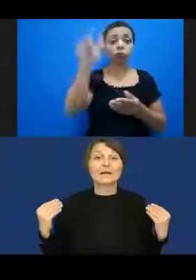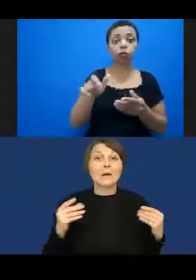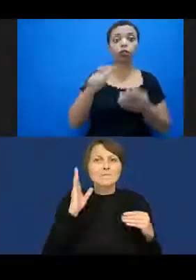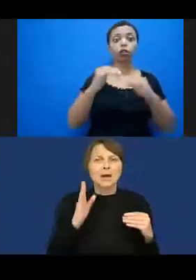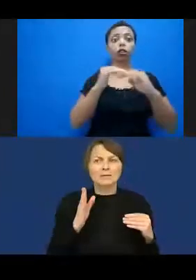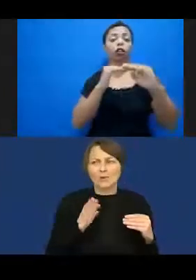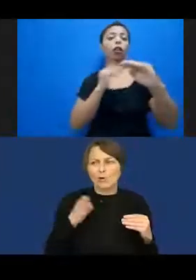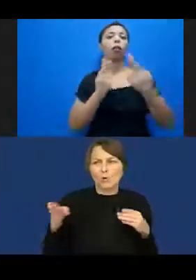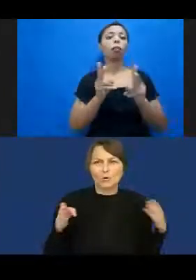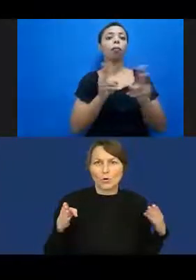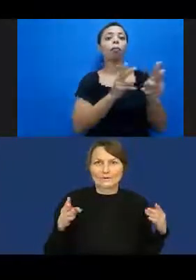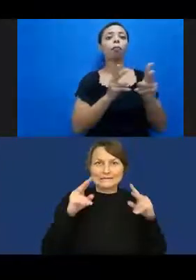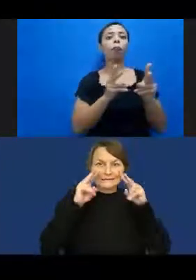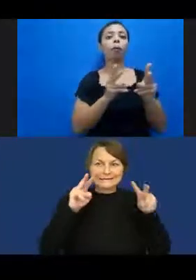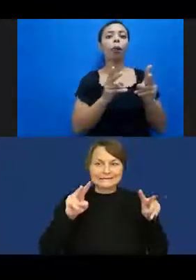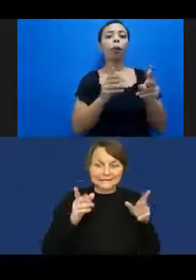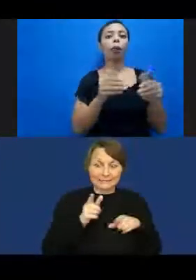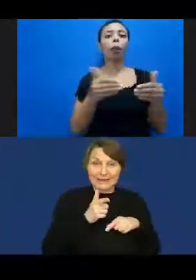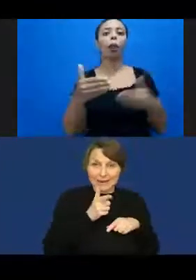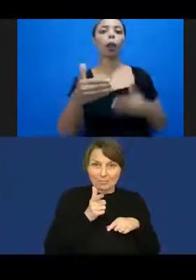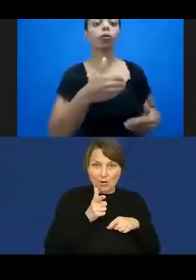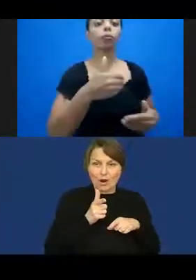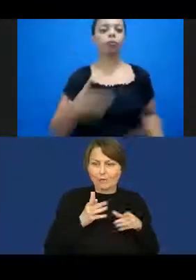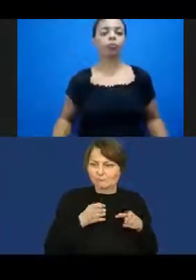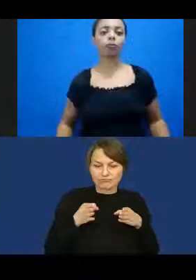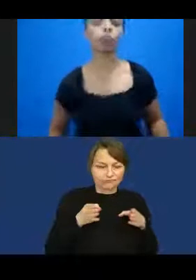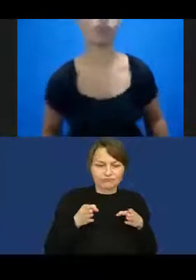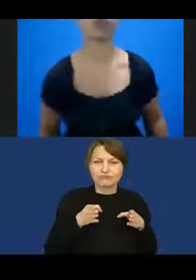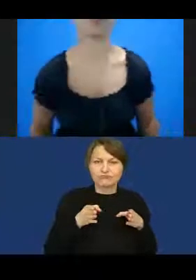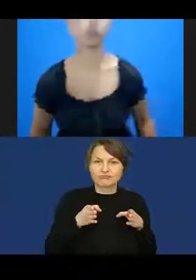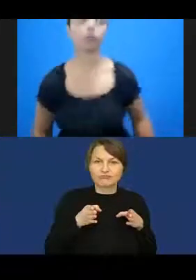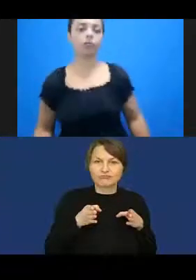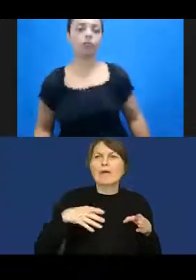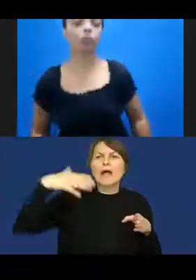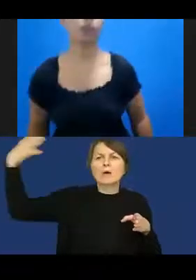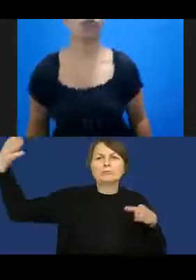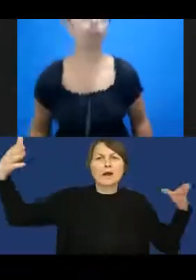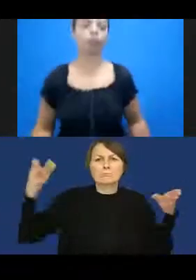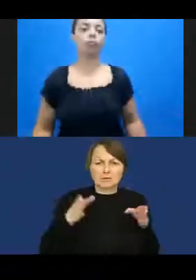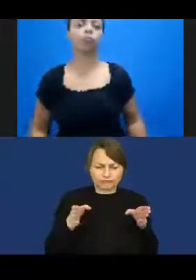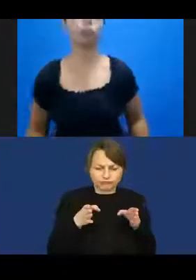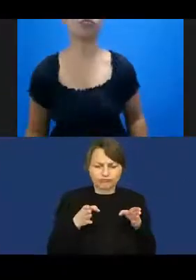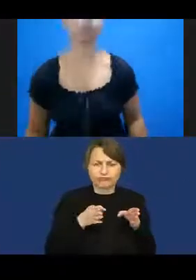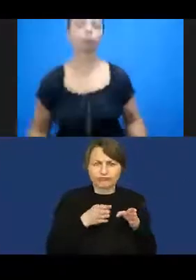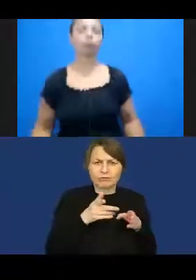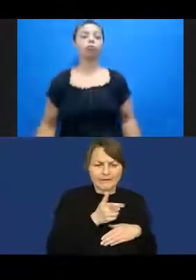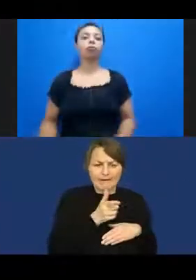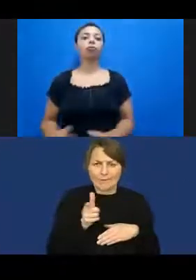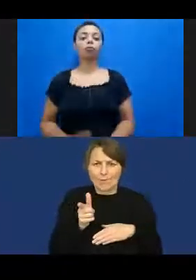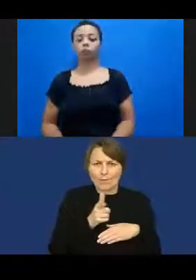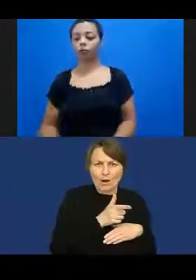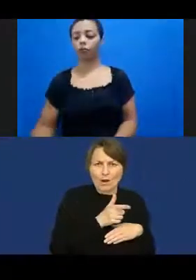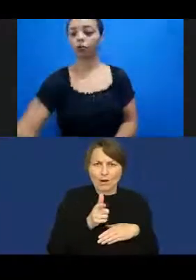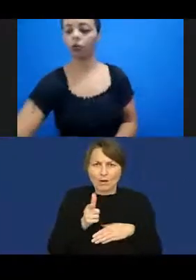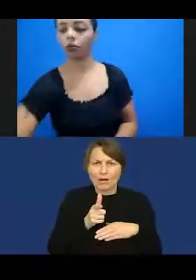ultrasonic sensors can only pick up things that are within their sort of cone of view. The depth camera can only pick